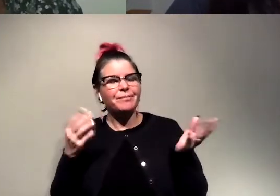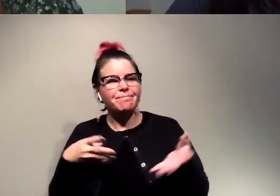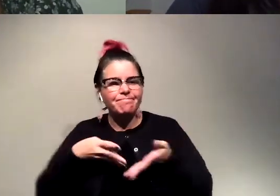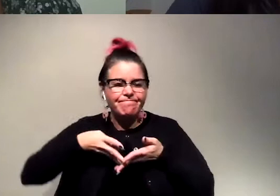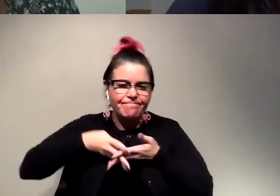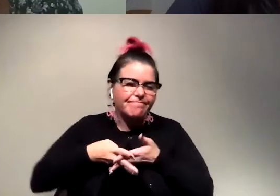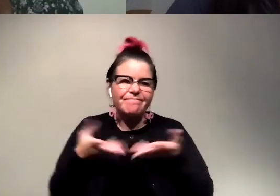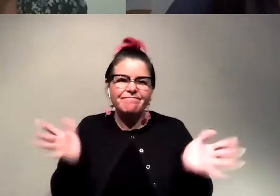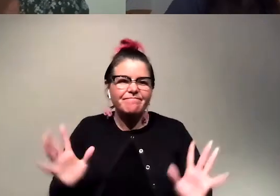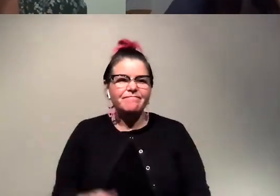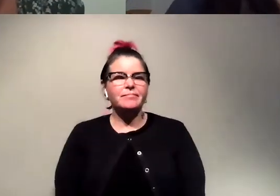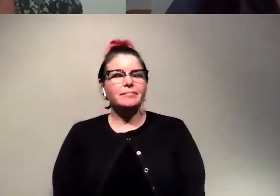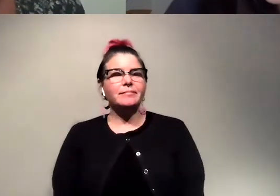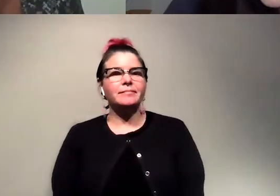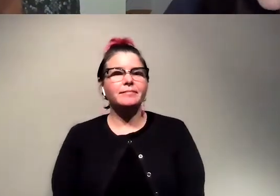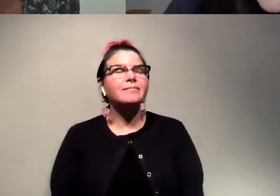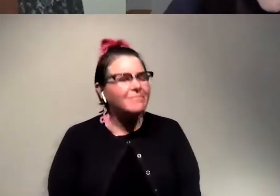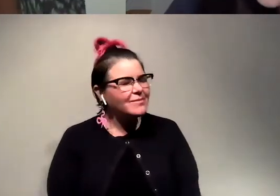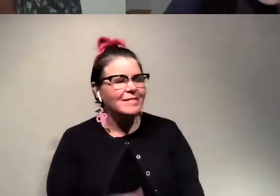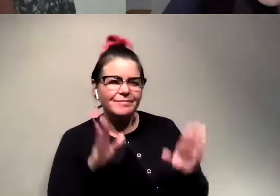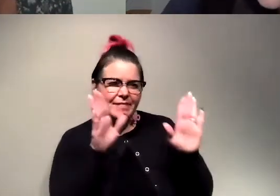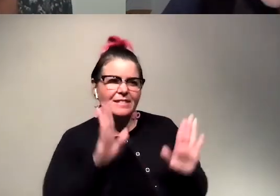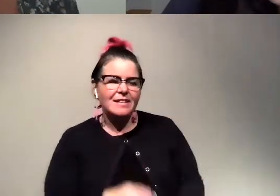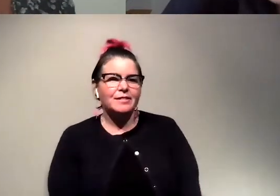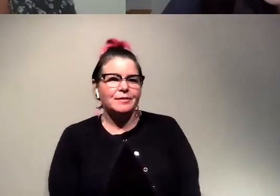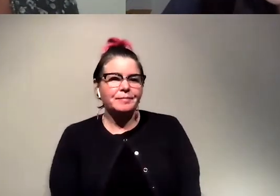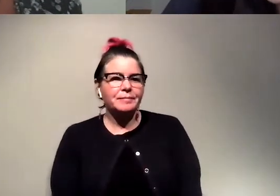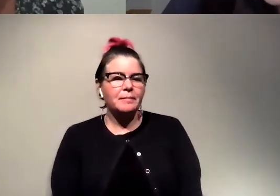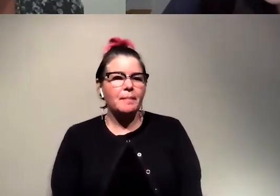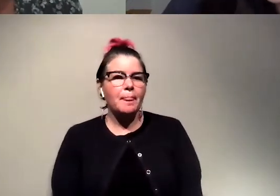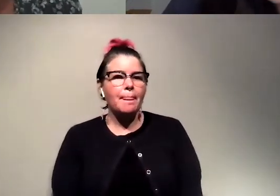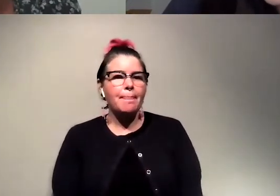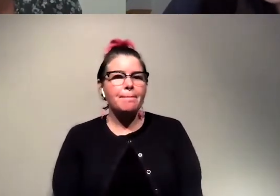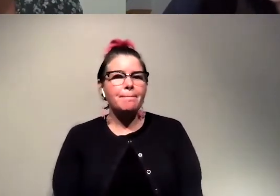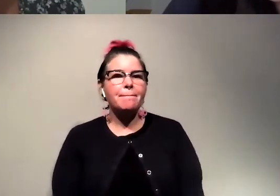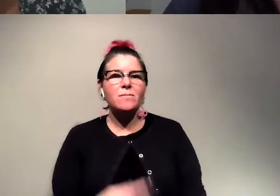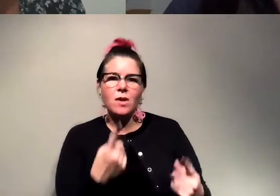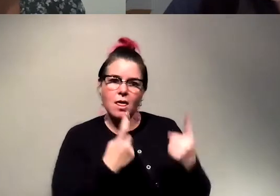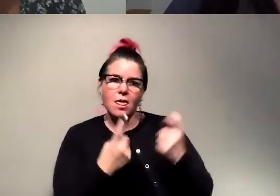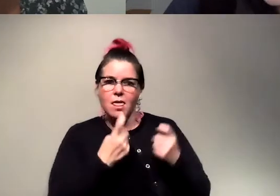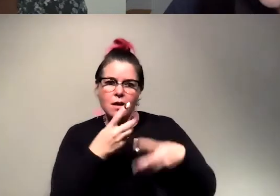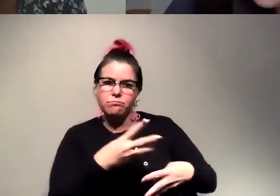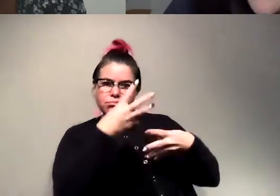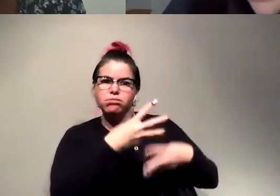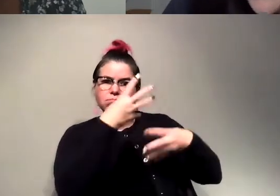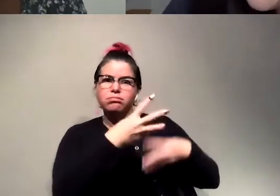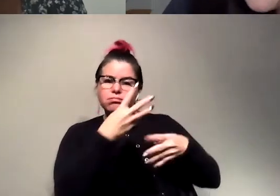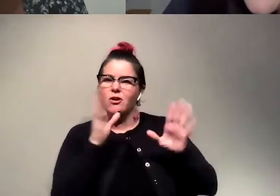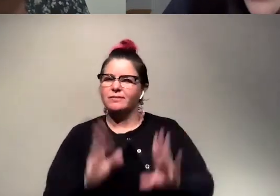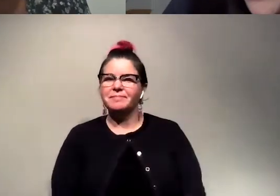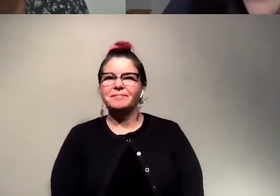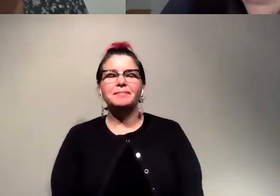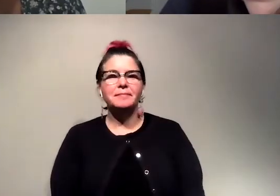for me. That's so fantastic. All right, questions are coming in so fast. This is really